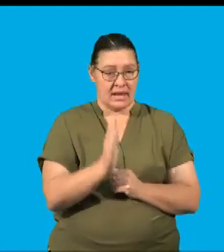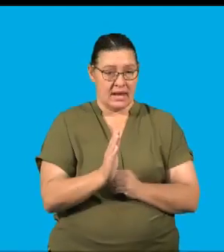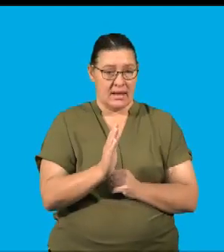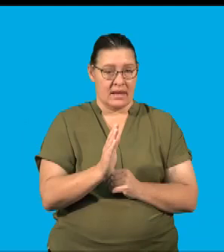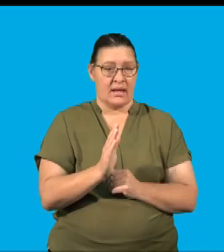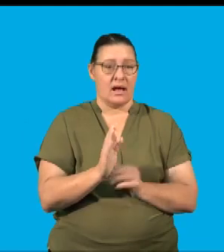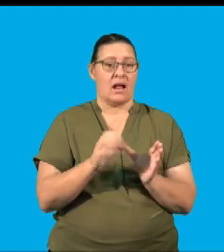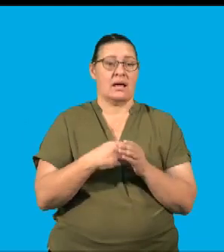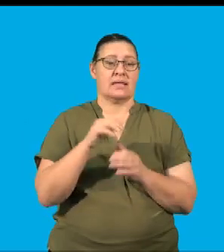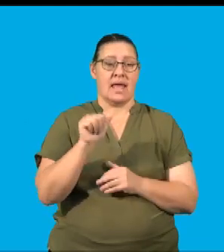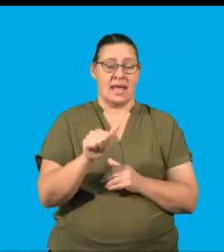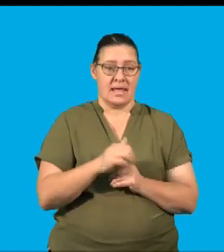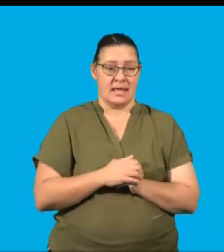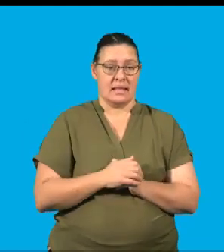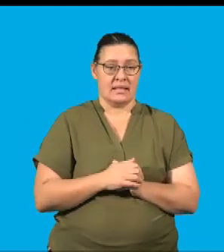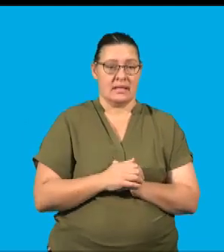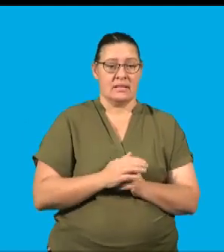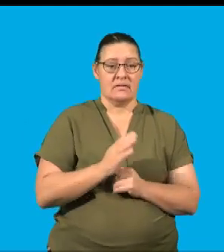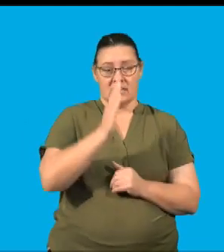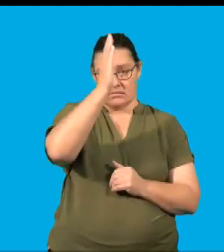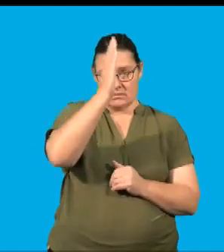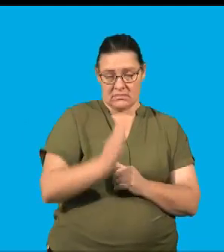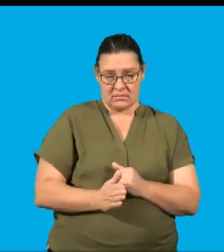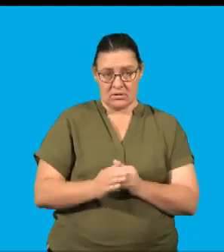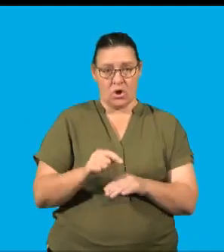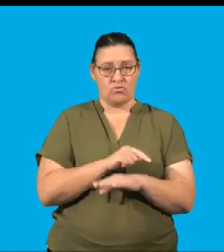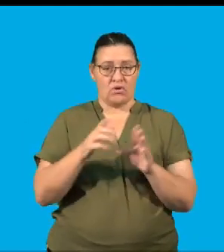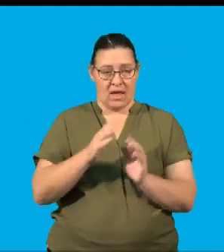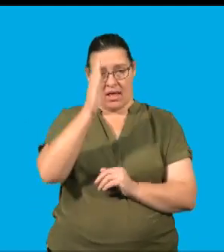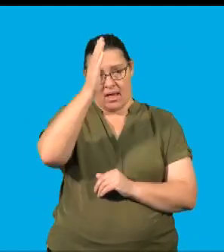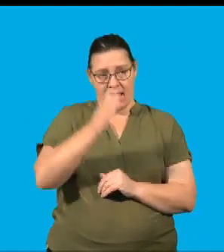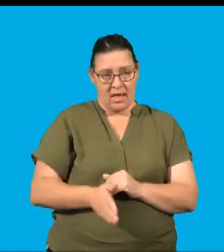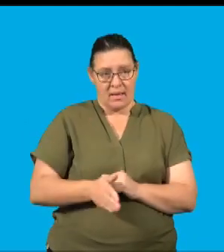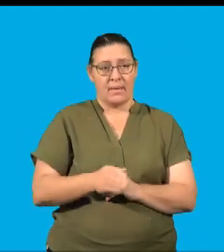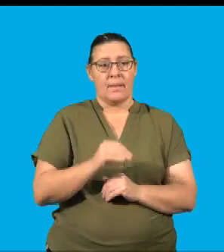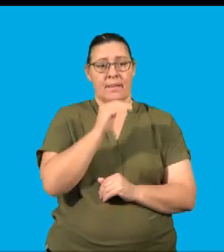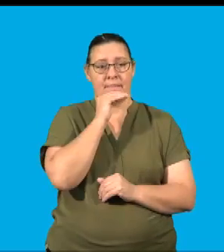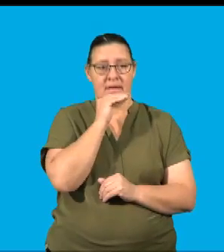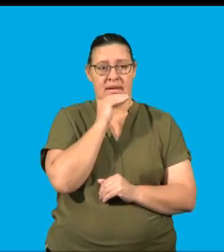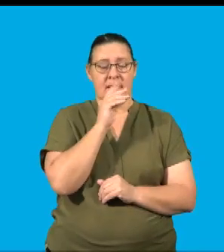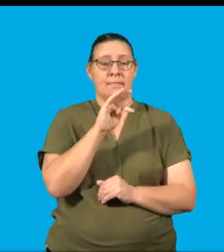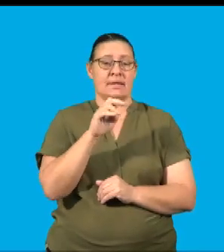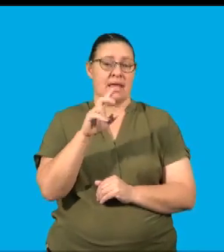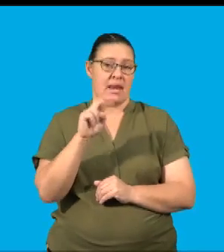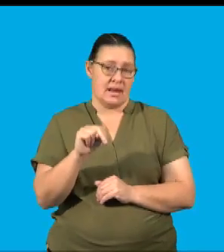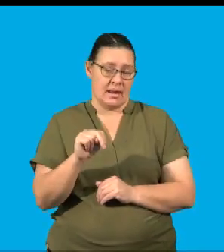this is the median for class A. And then if you use your ruler, it's right here. It